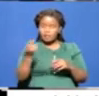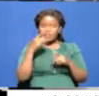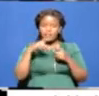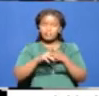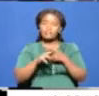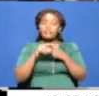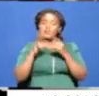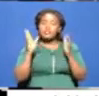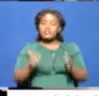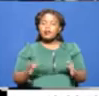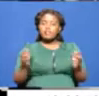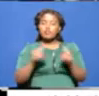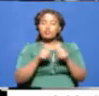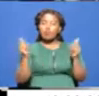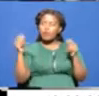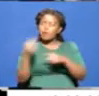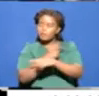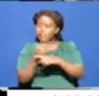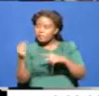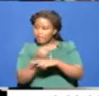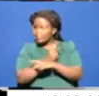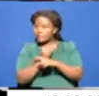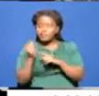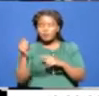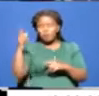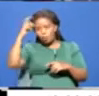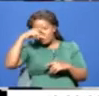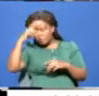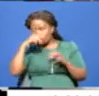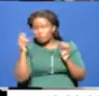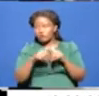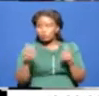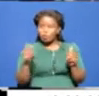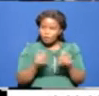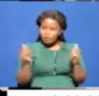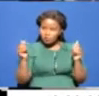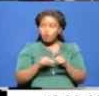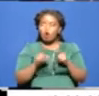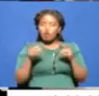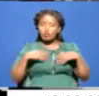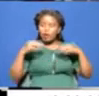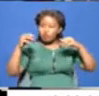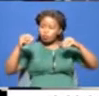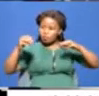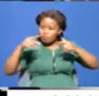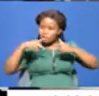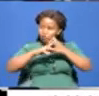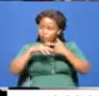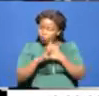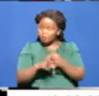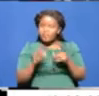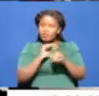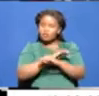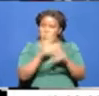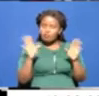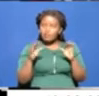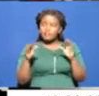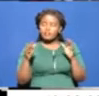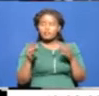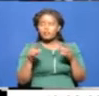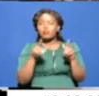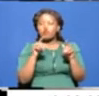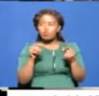well-trained, well-grounded, and attained the level of professional engineer, is competent enough to